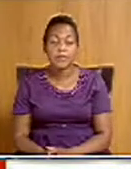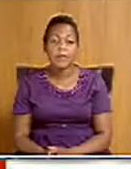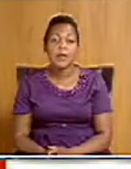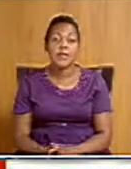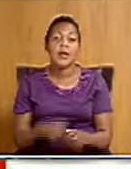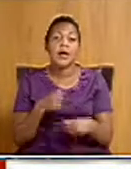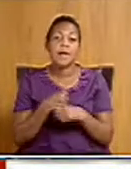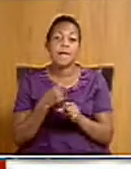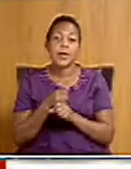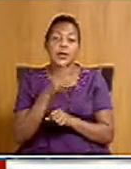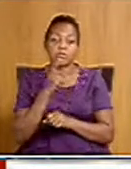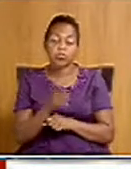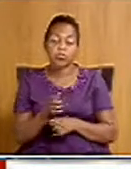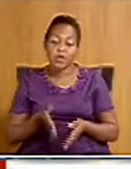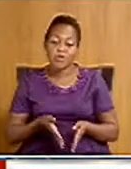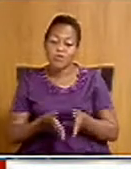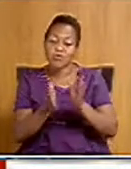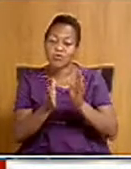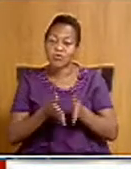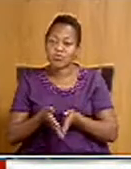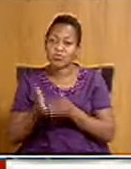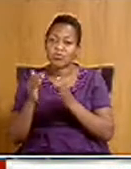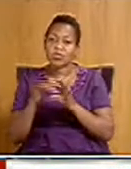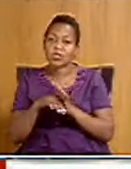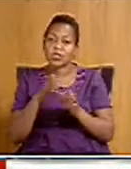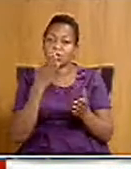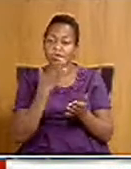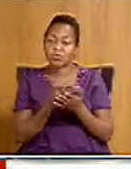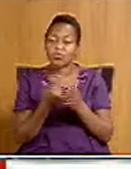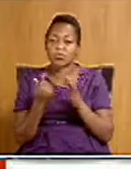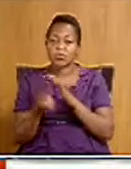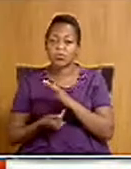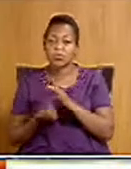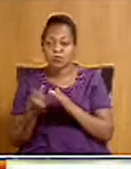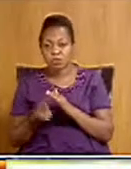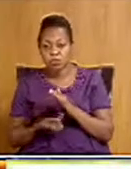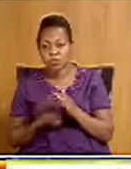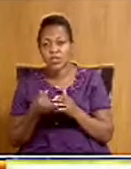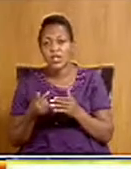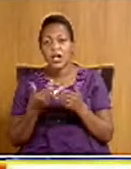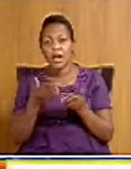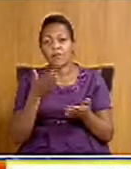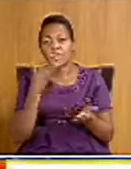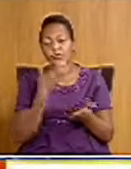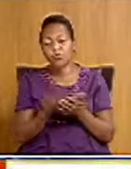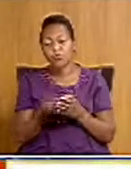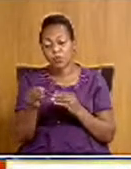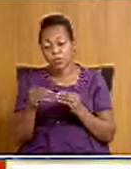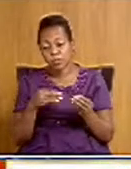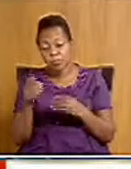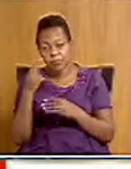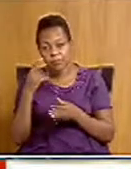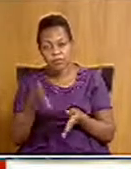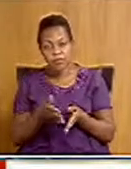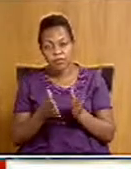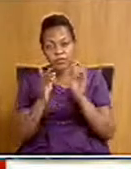Ensuring that the feeder roads are in good condition following the provision of good road equipment for all districts.